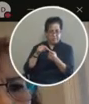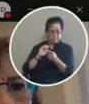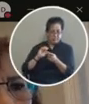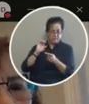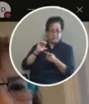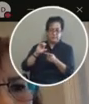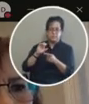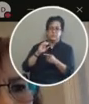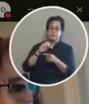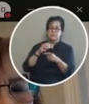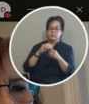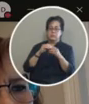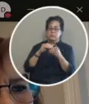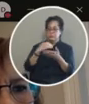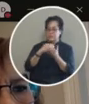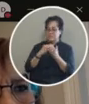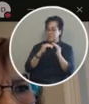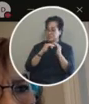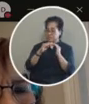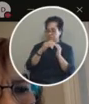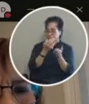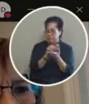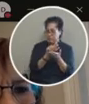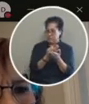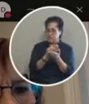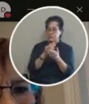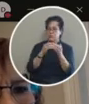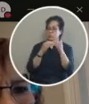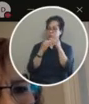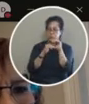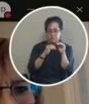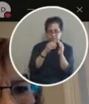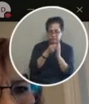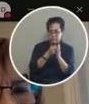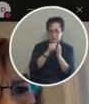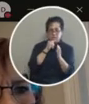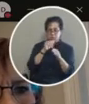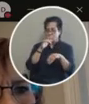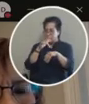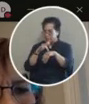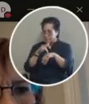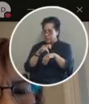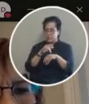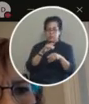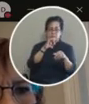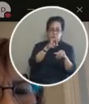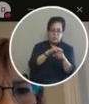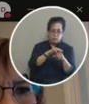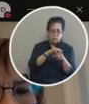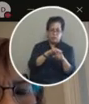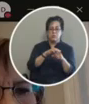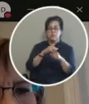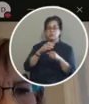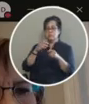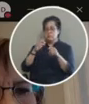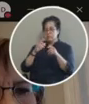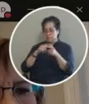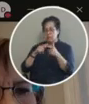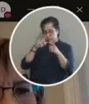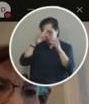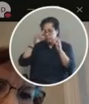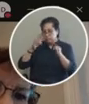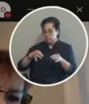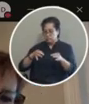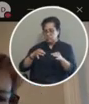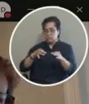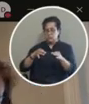into a budget stabilization fund. It stays there, it's in a restricted fund. We don't touch it unless we vote on it, and then at that time we can determine whether or